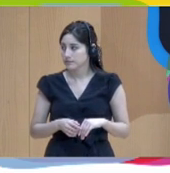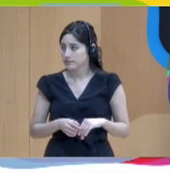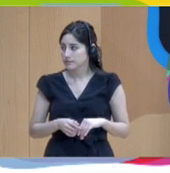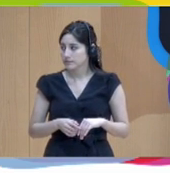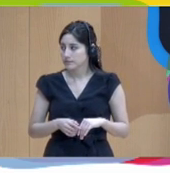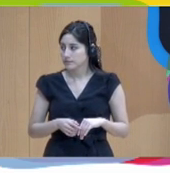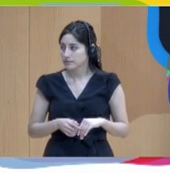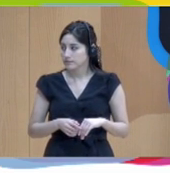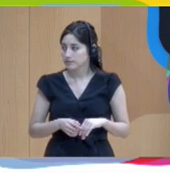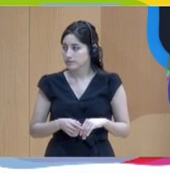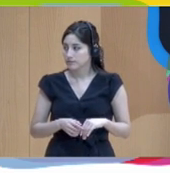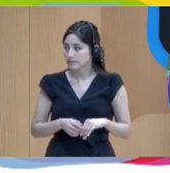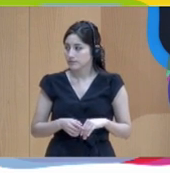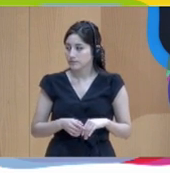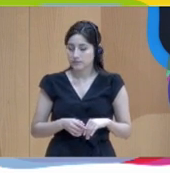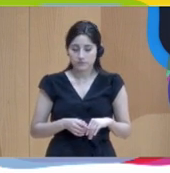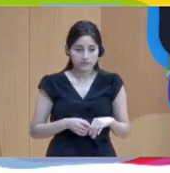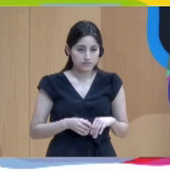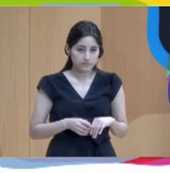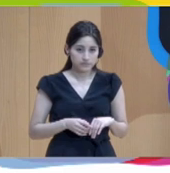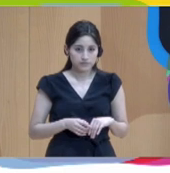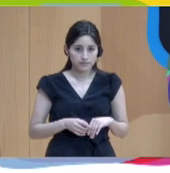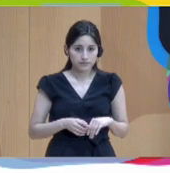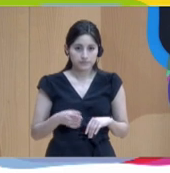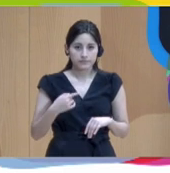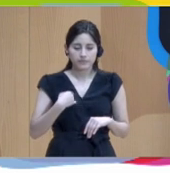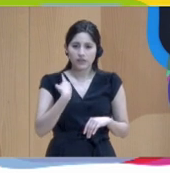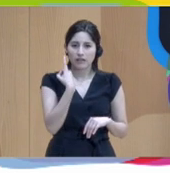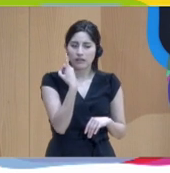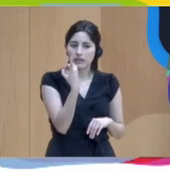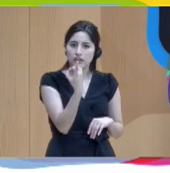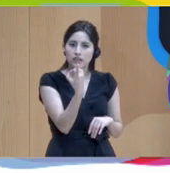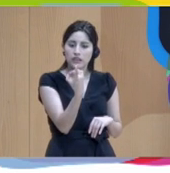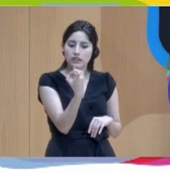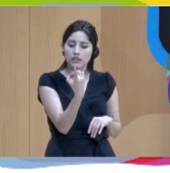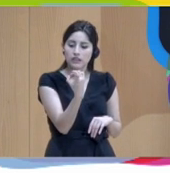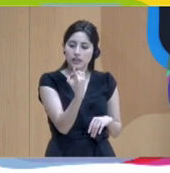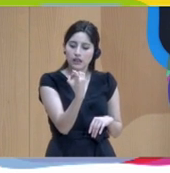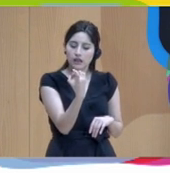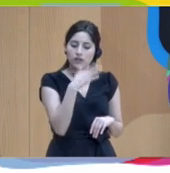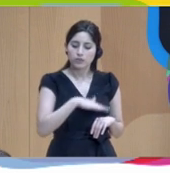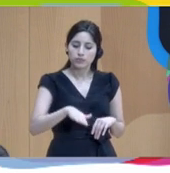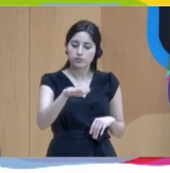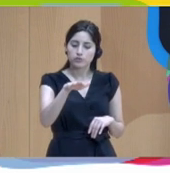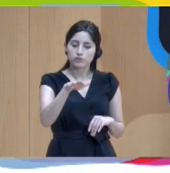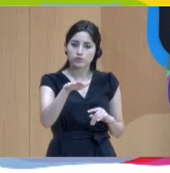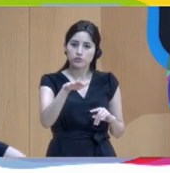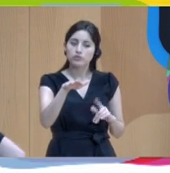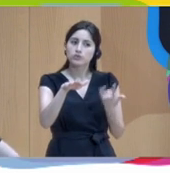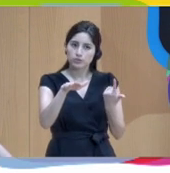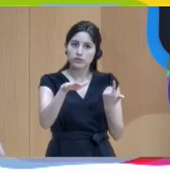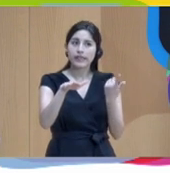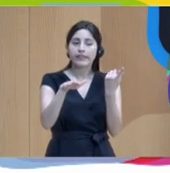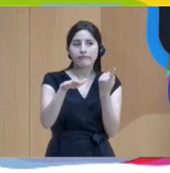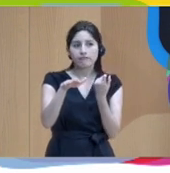it, the need, at the same time, the need for the services, it has said here many times, the need